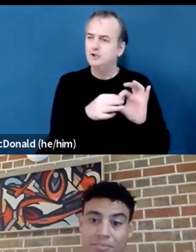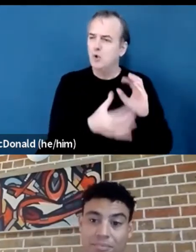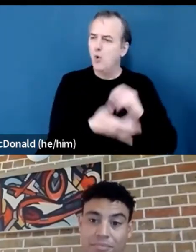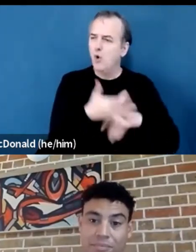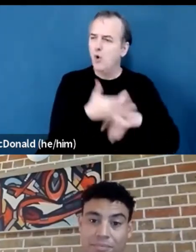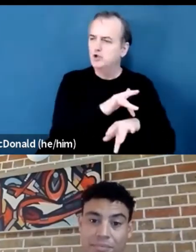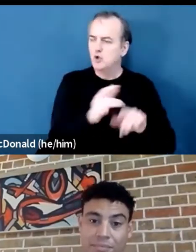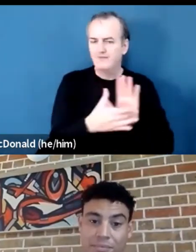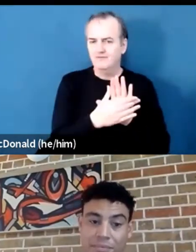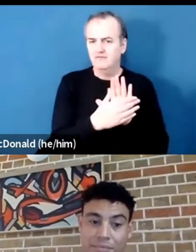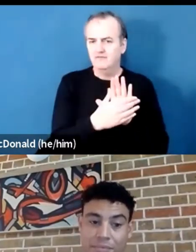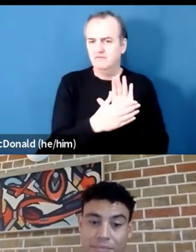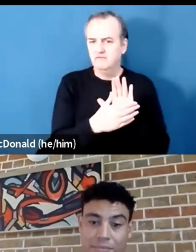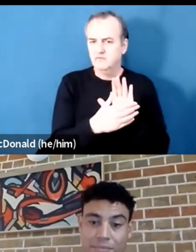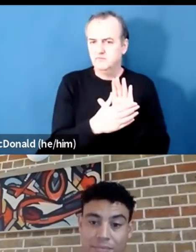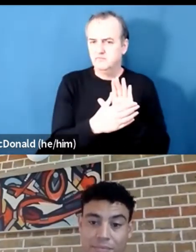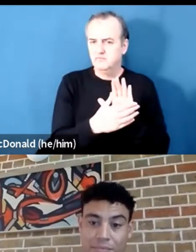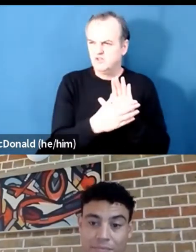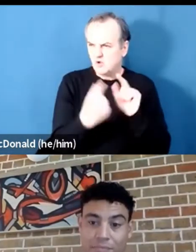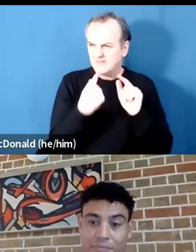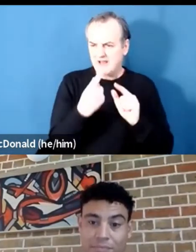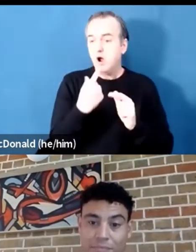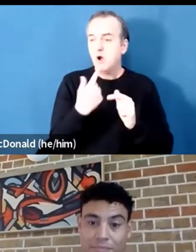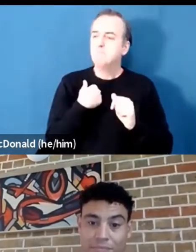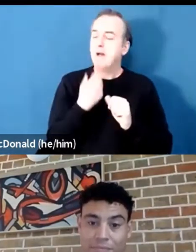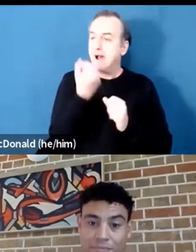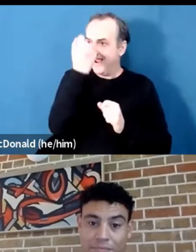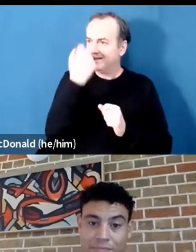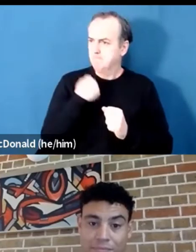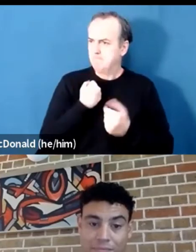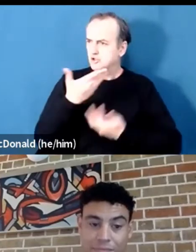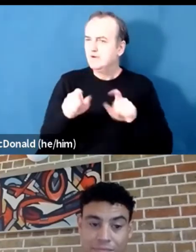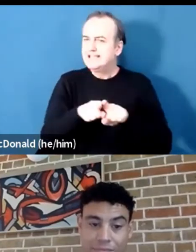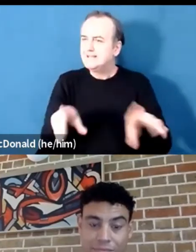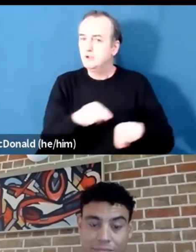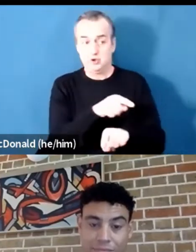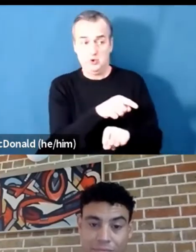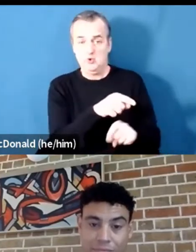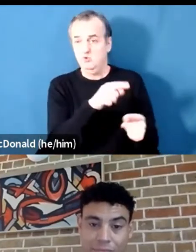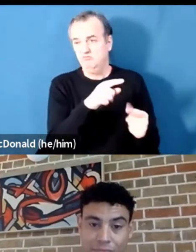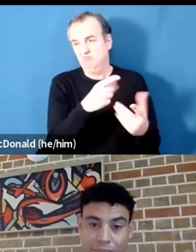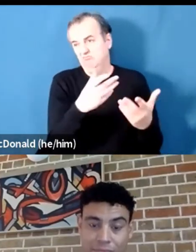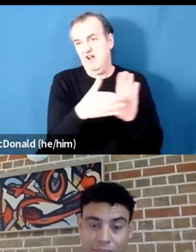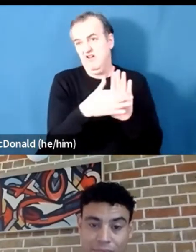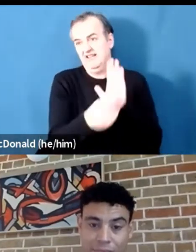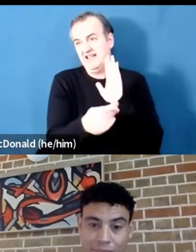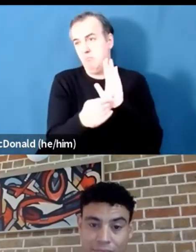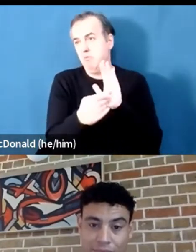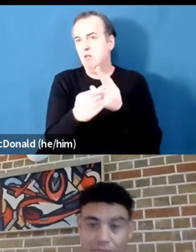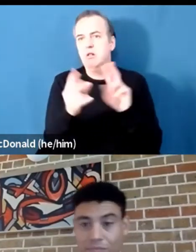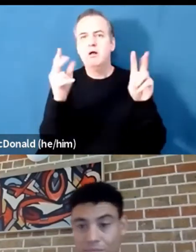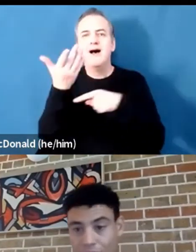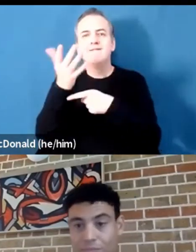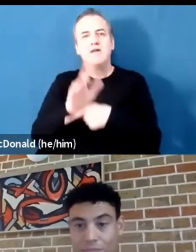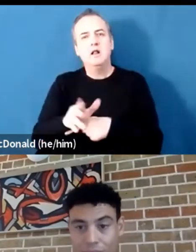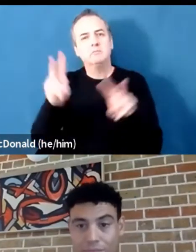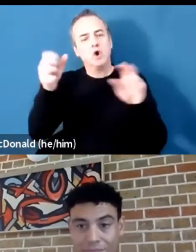an example of what your work would be like? For instance, Trainspotting meets The Sound of Music.